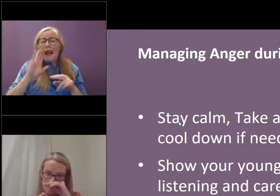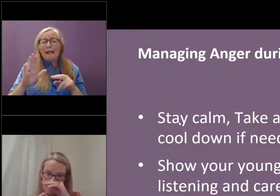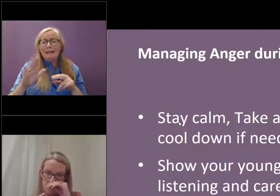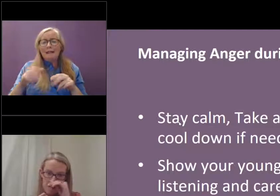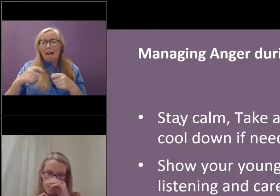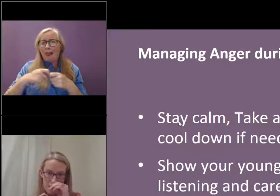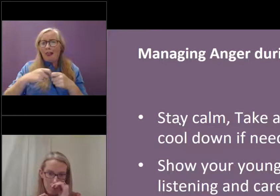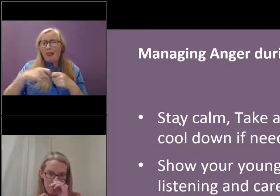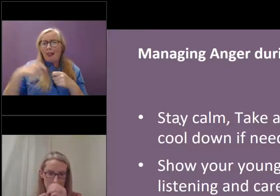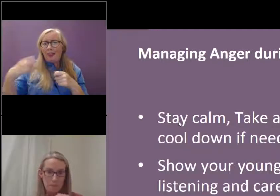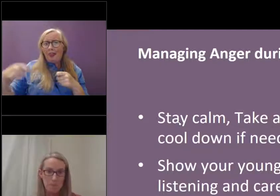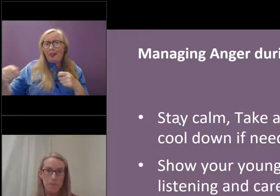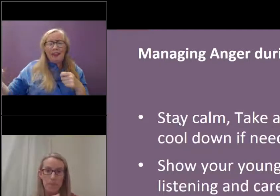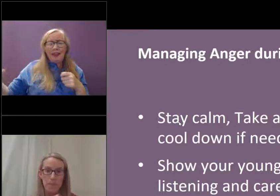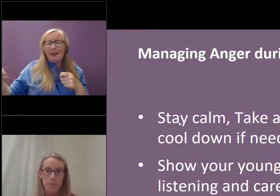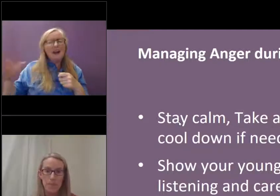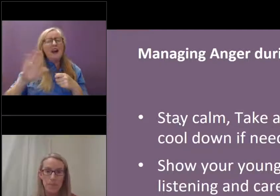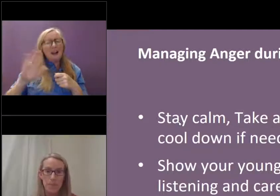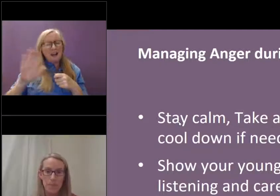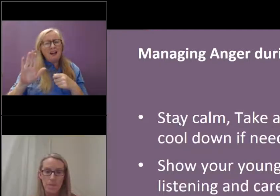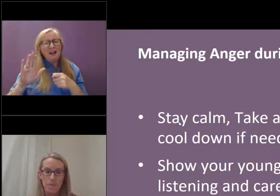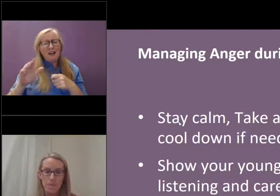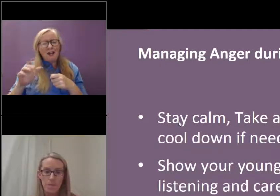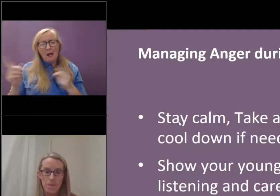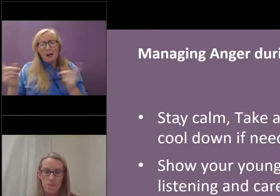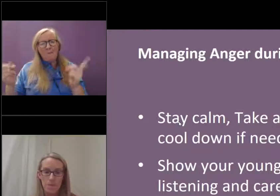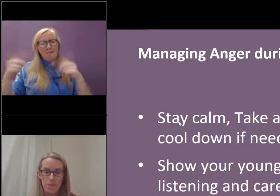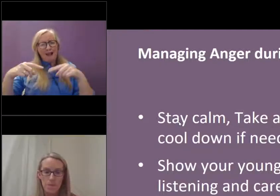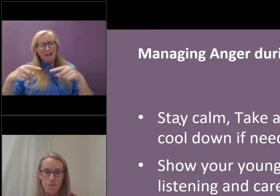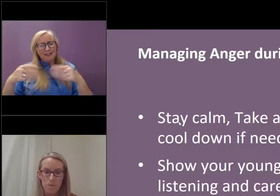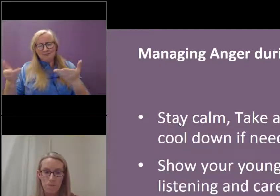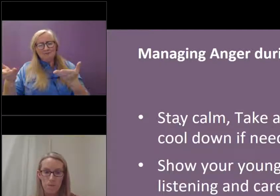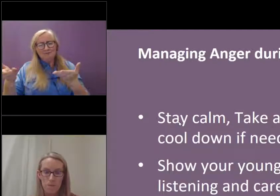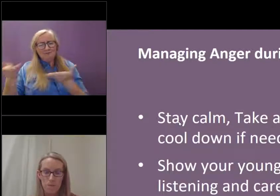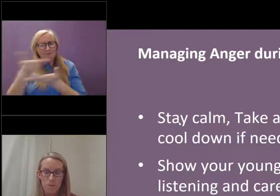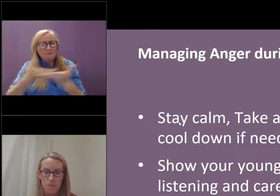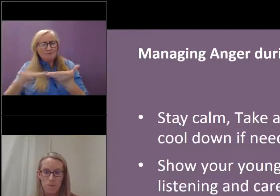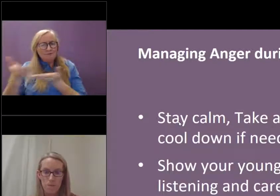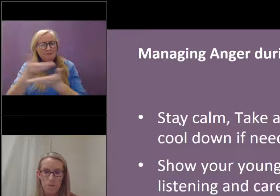to come back to it at some